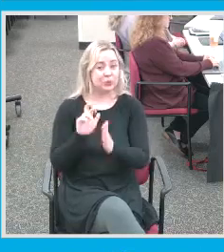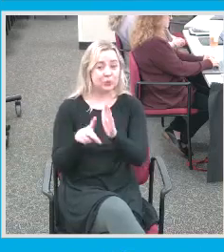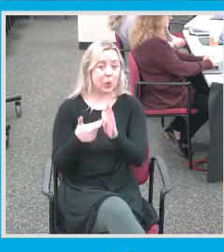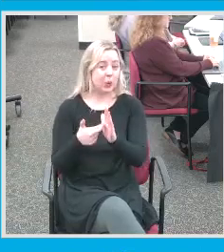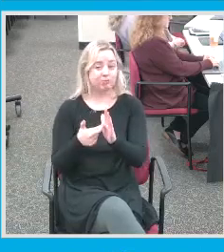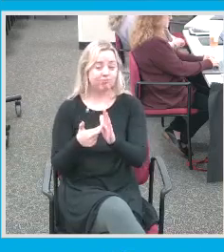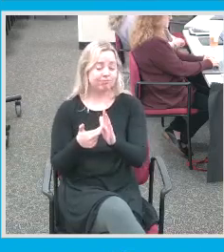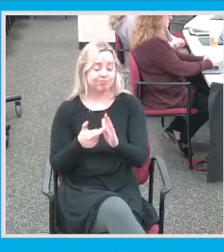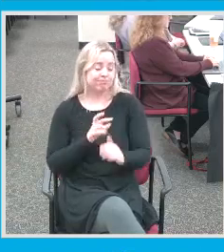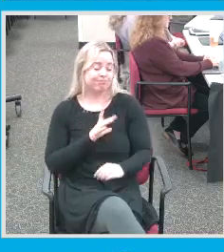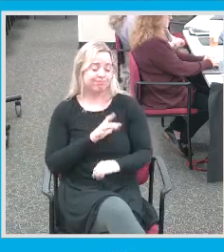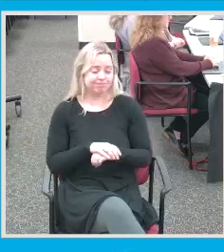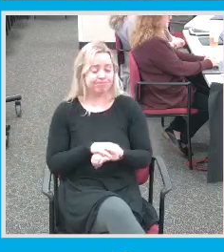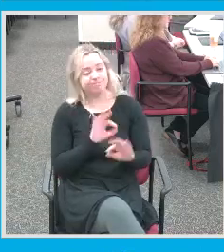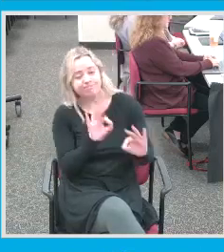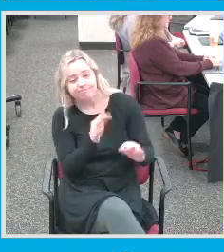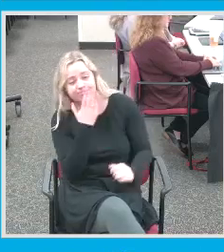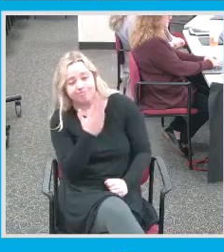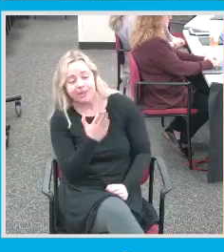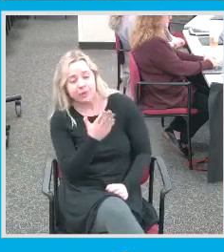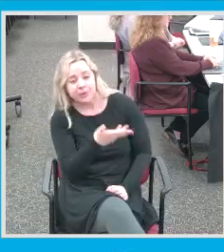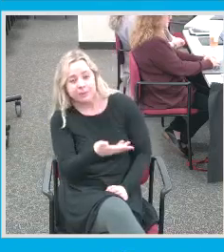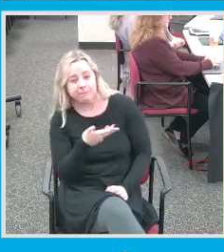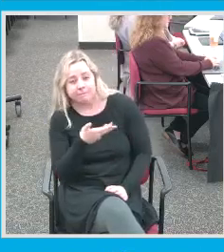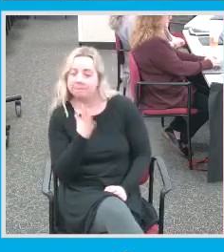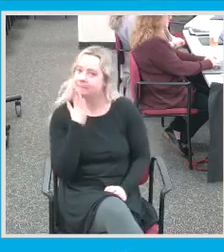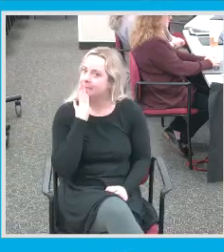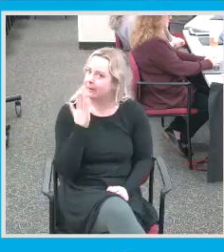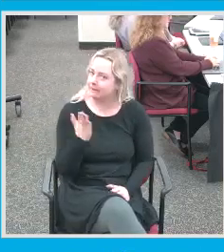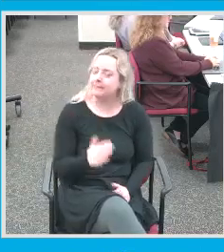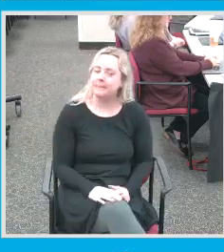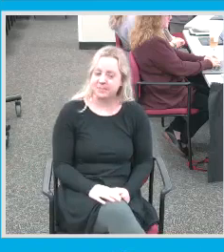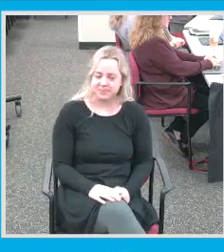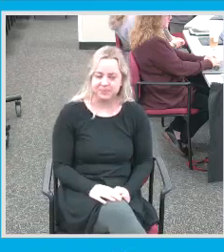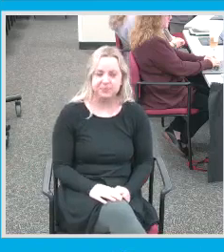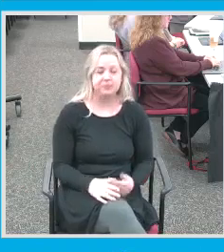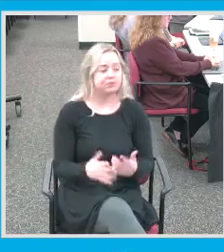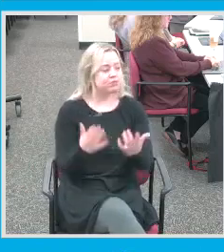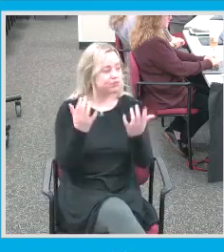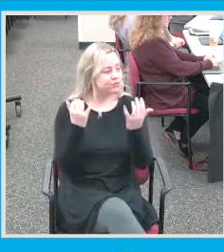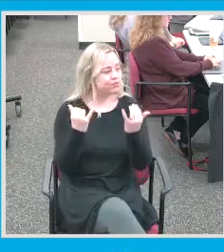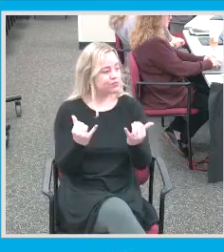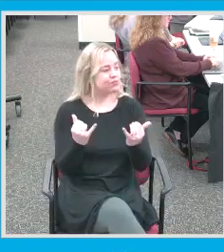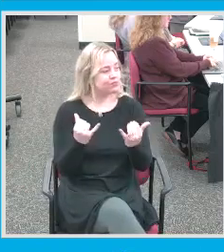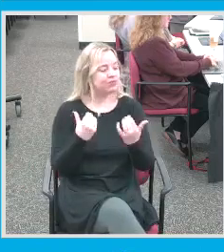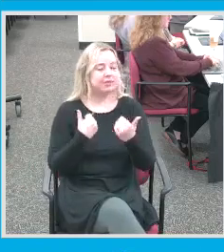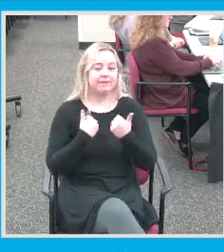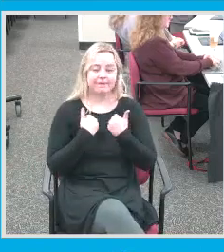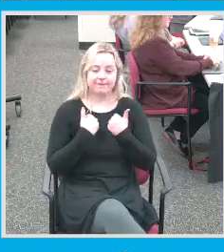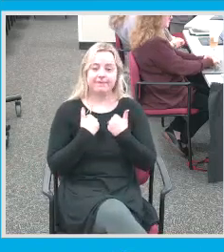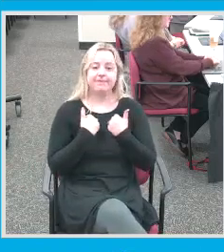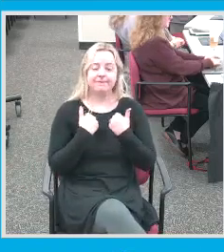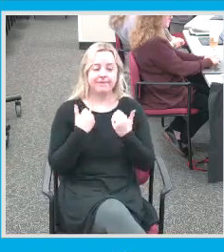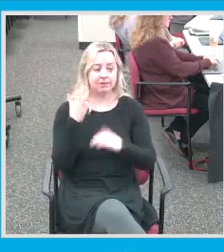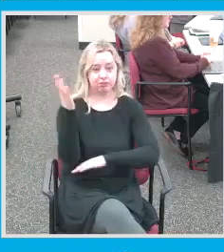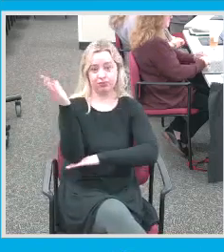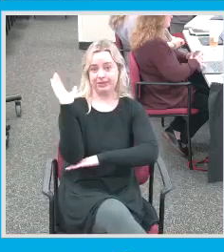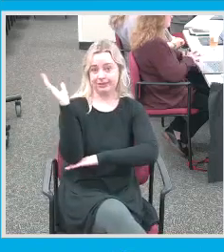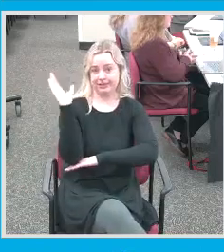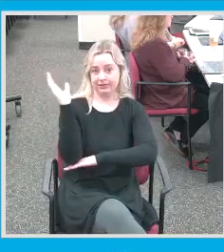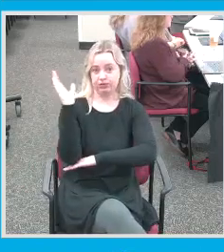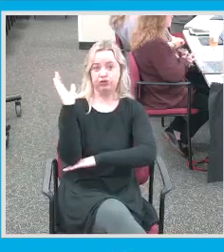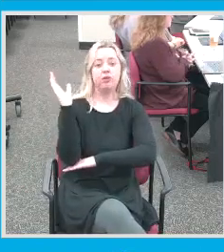Great. Thank you, Emily. Welcome. Thank you. And now we have a presentation that